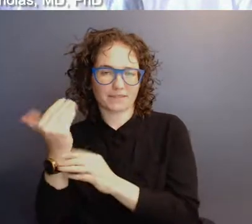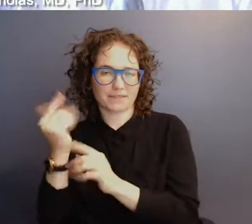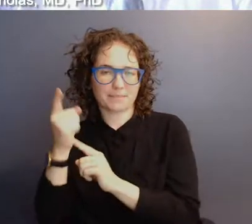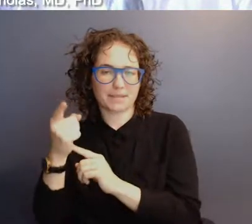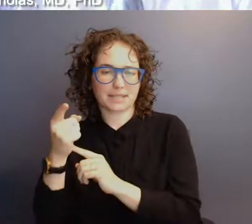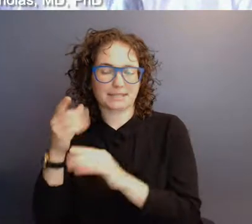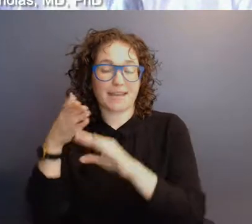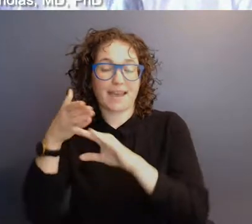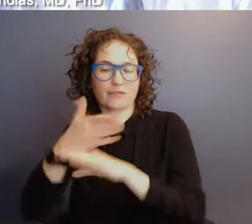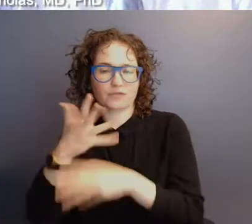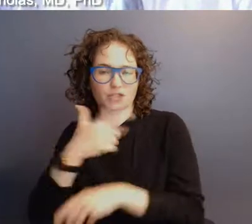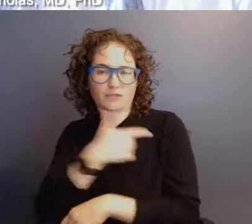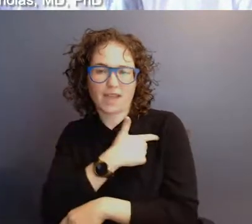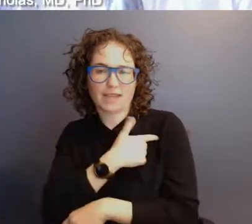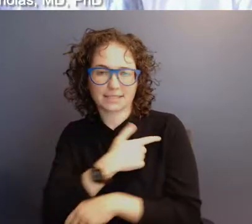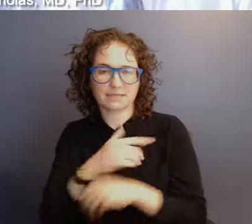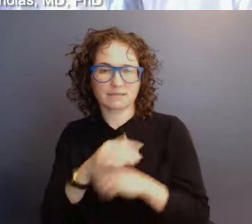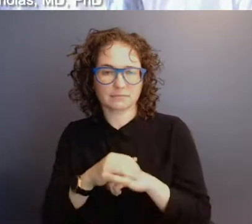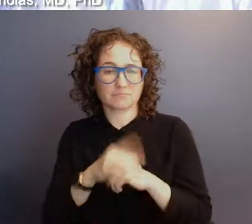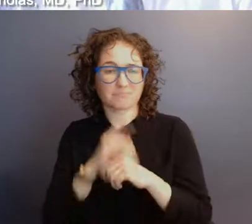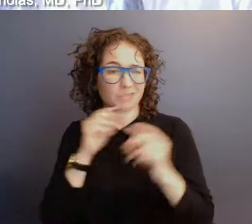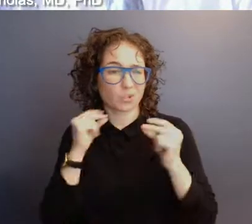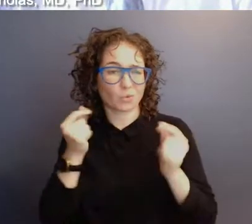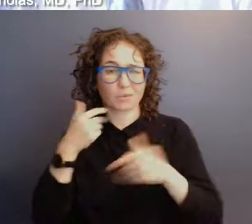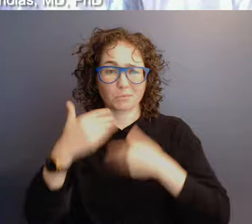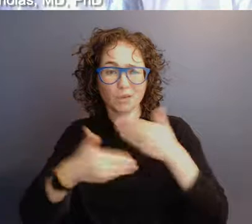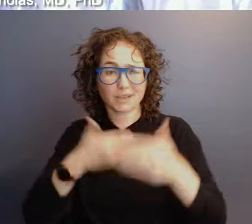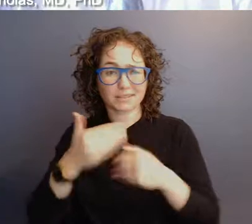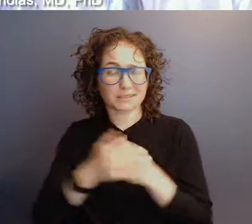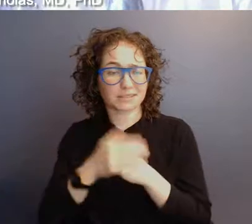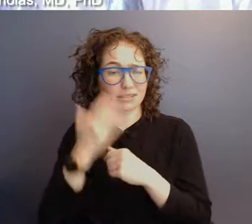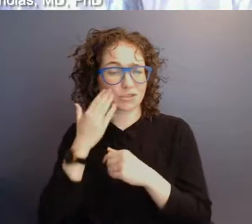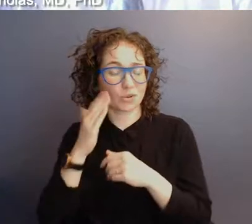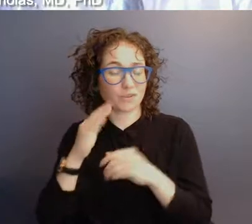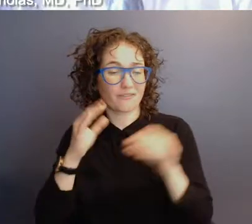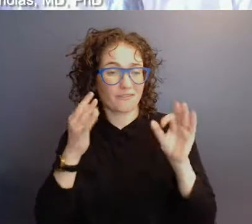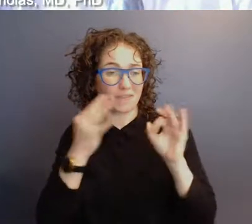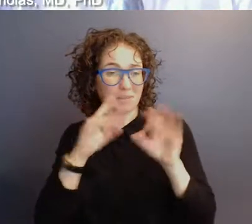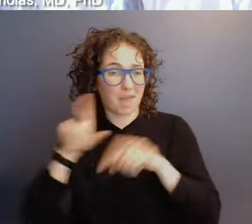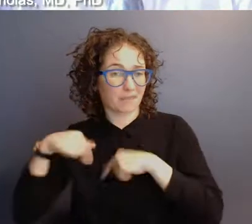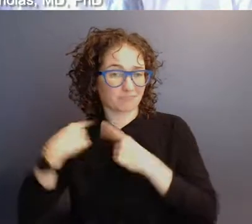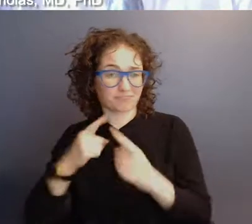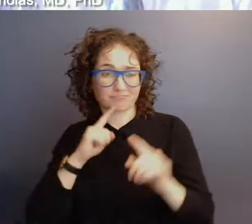given. It's a very quick process. The feedback has been really great